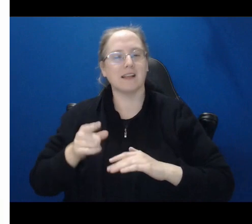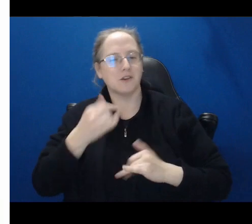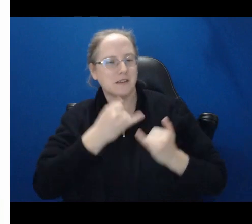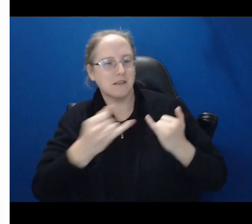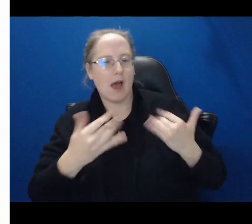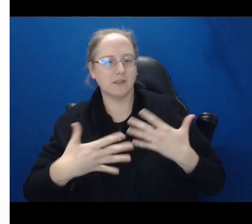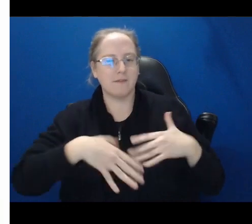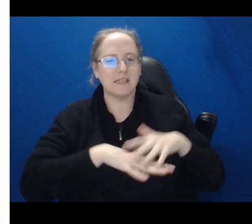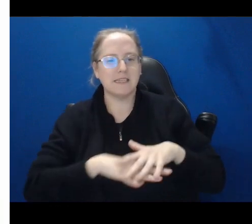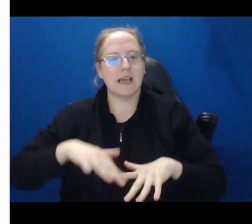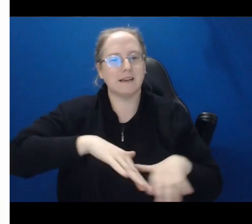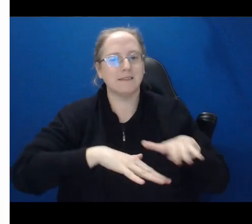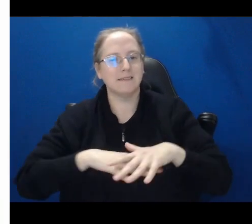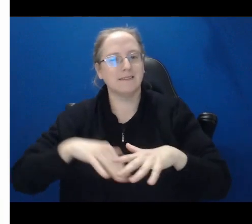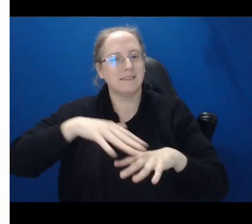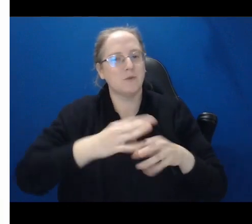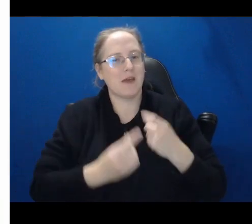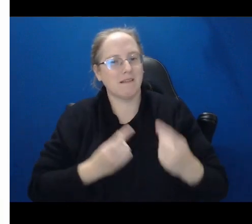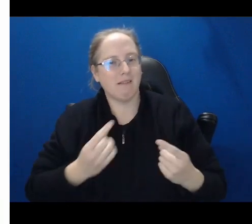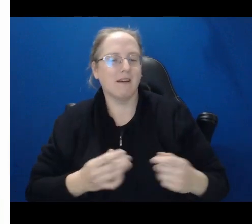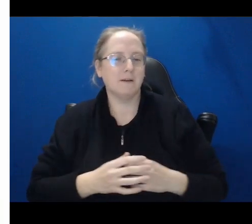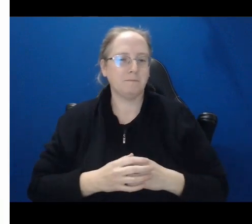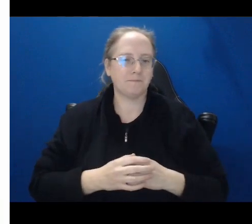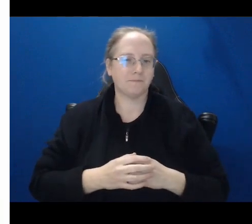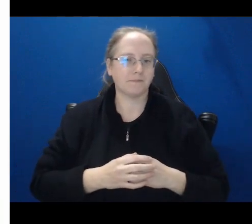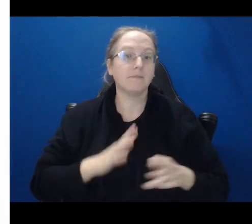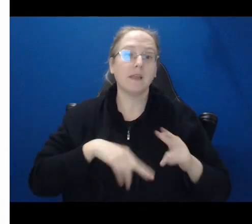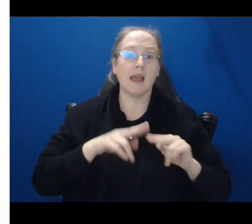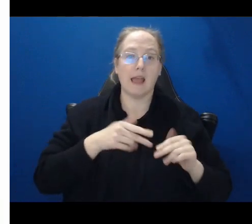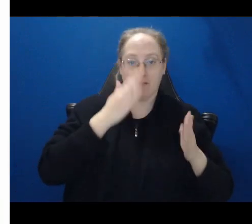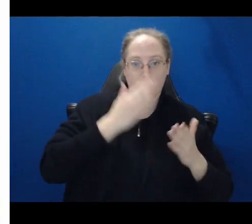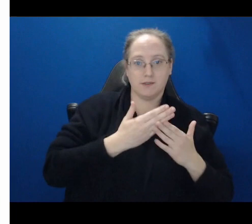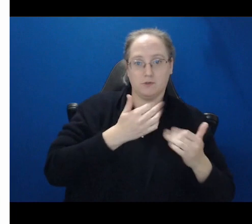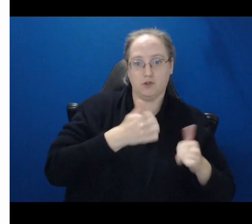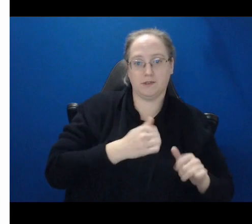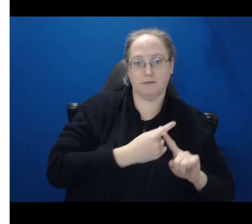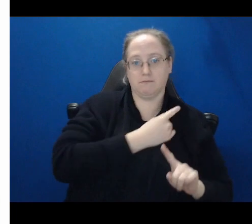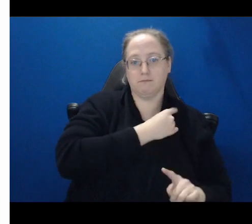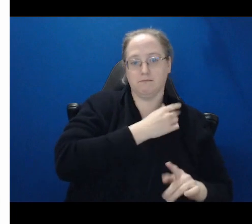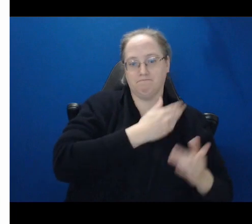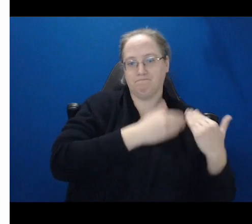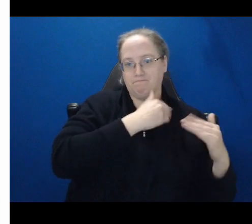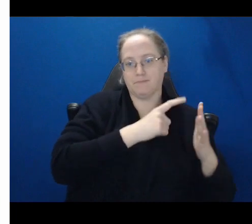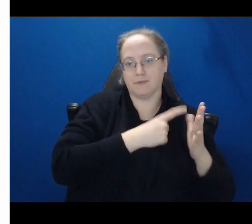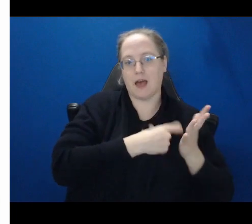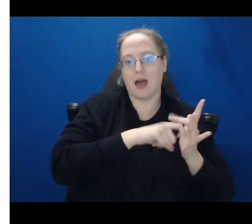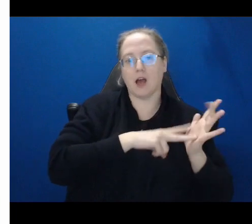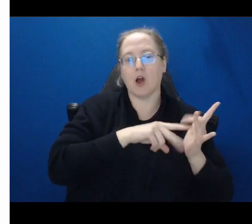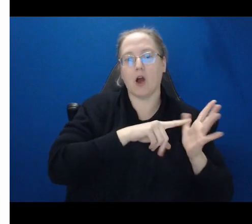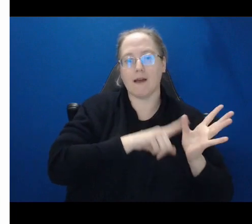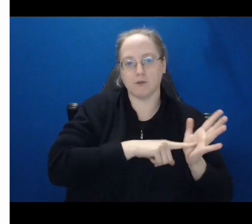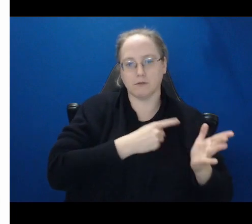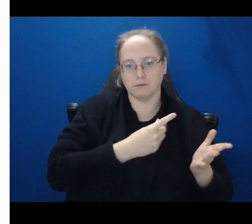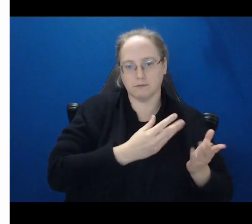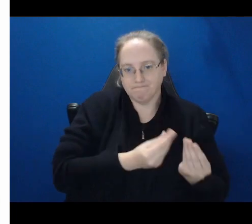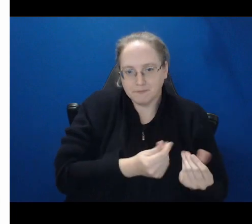find, particularly if I'm dealing with archival material, that's for the images to be able to interfere